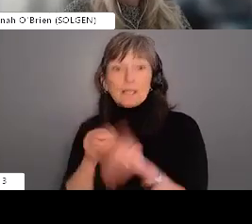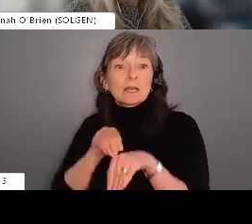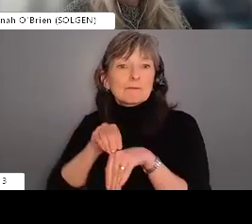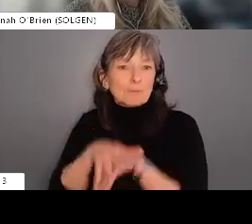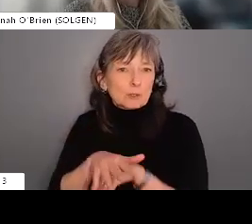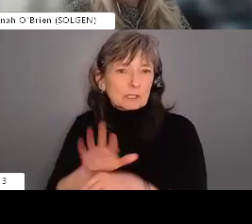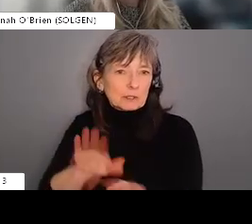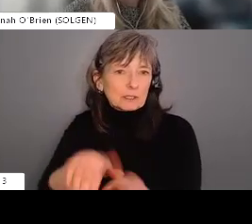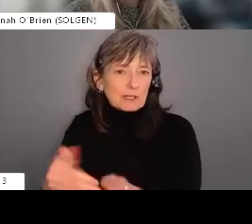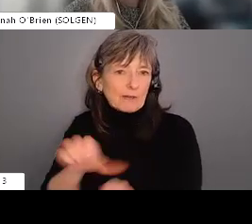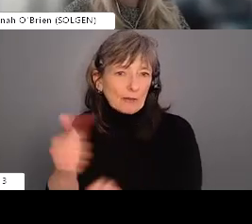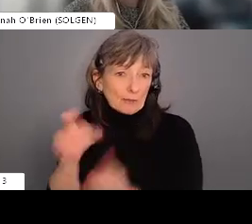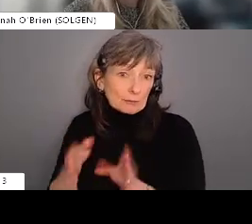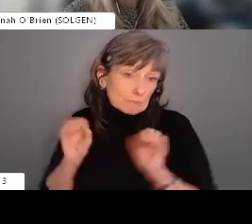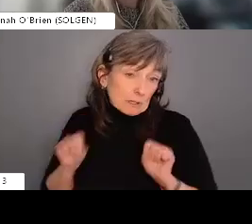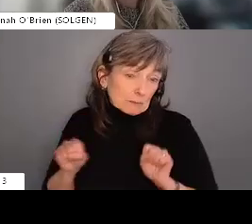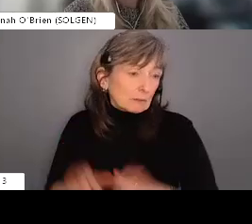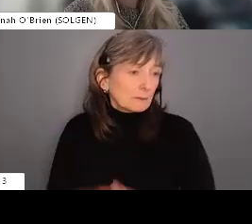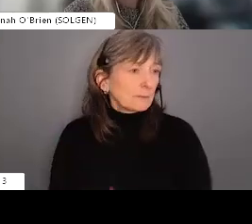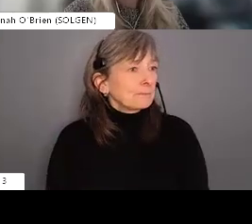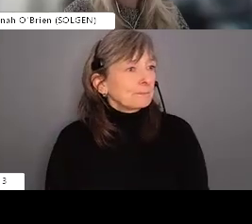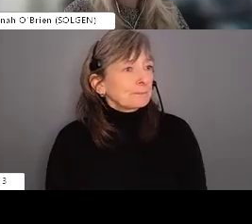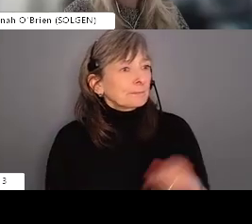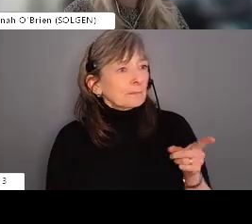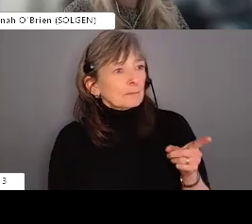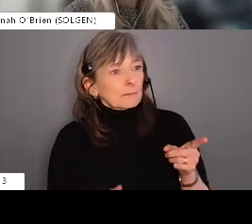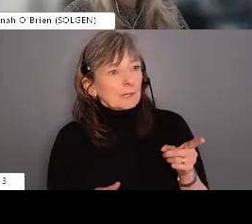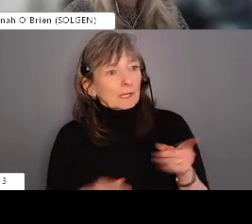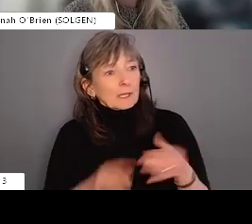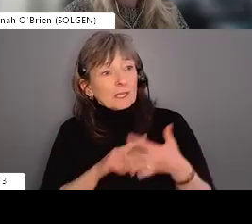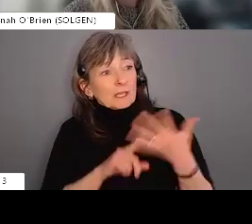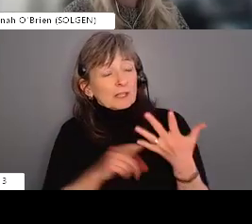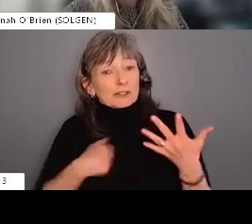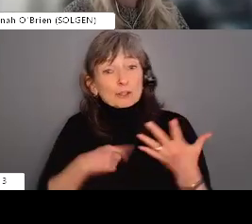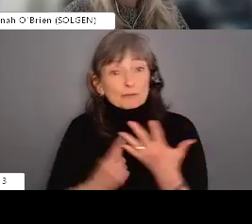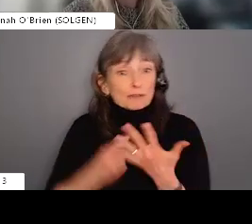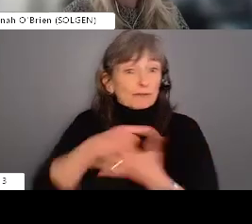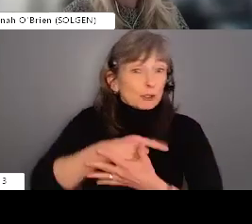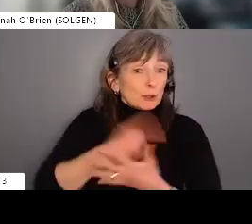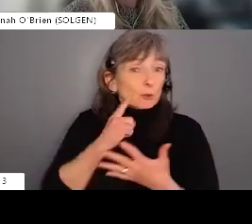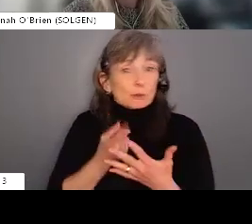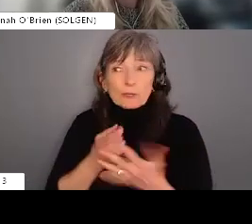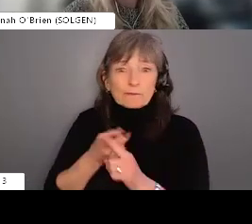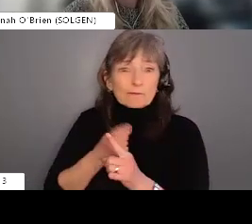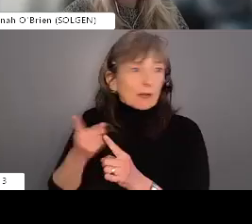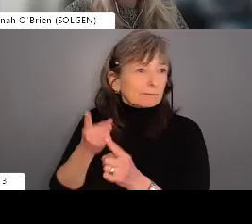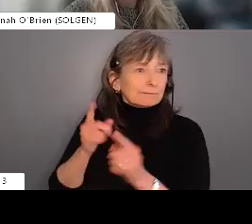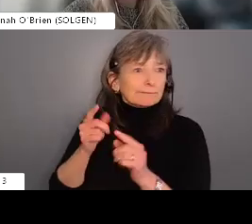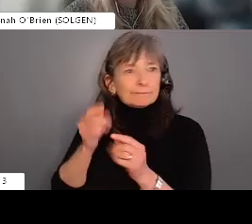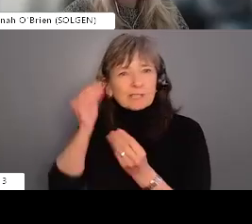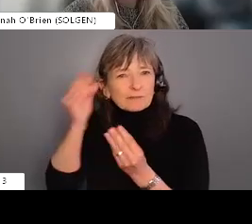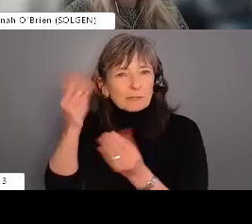What's outside? These reviews are done based on available documented